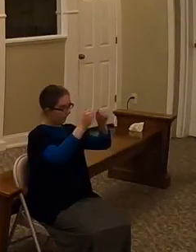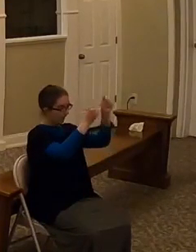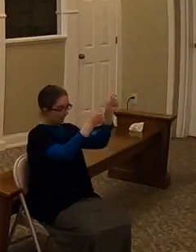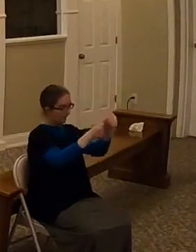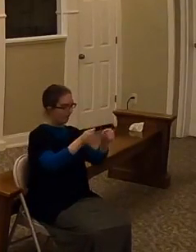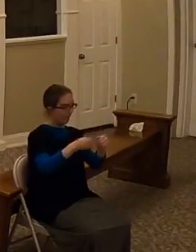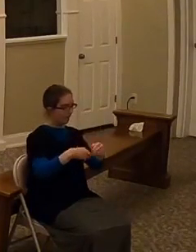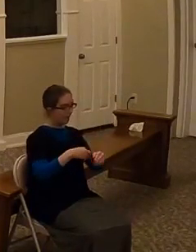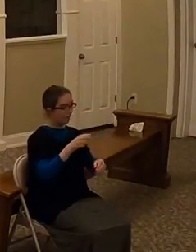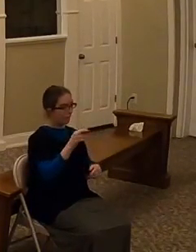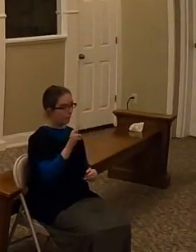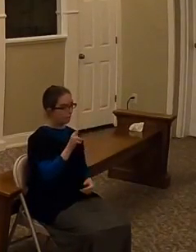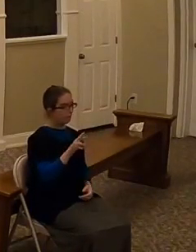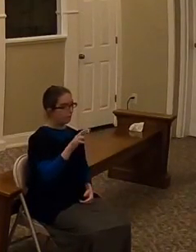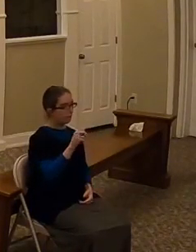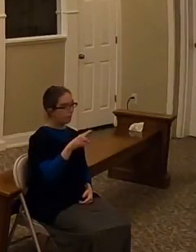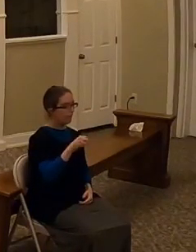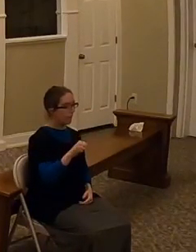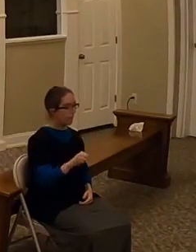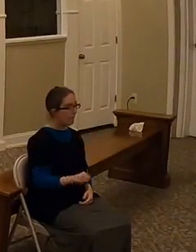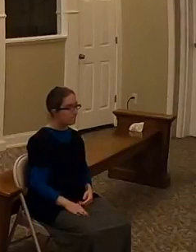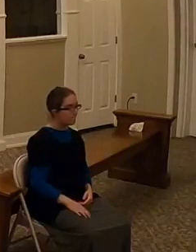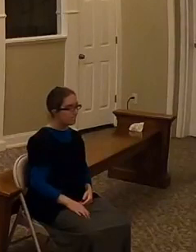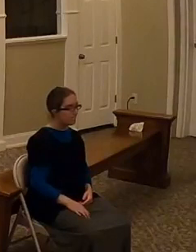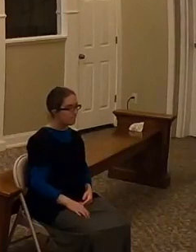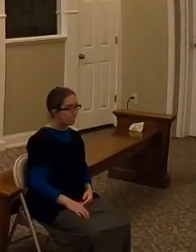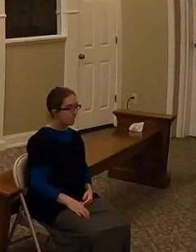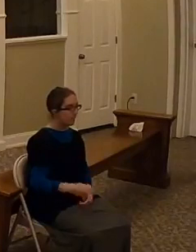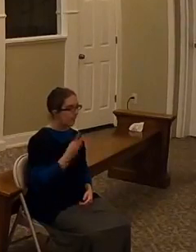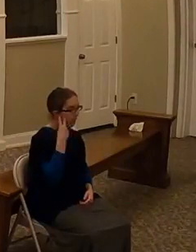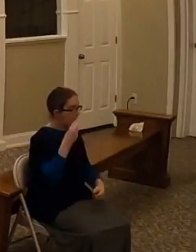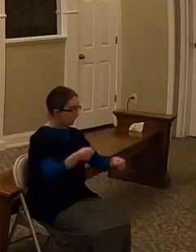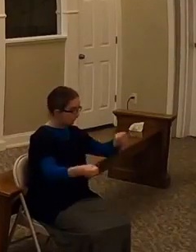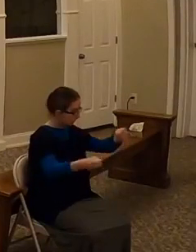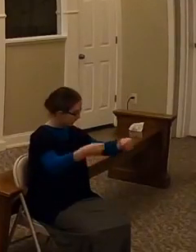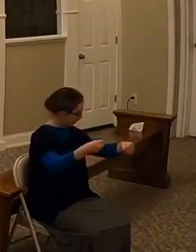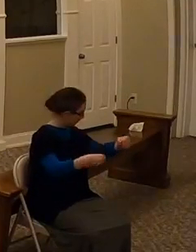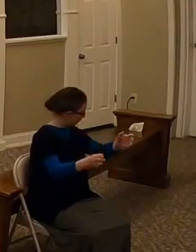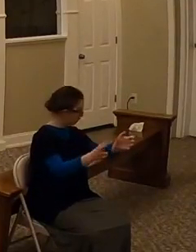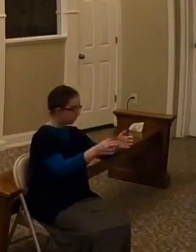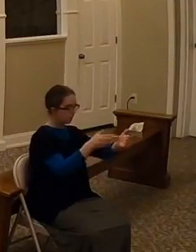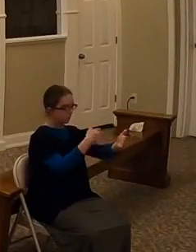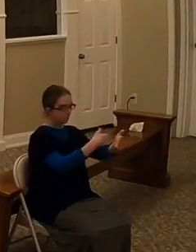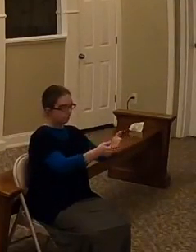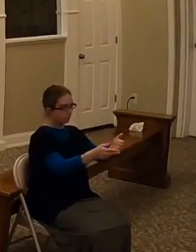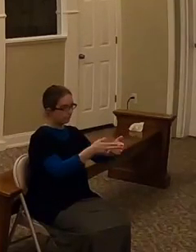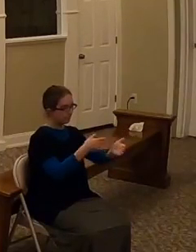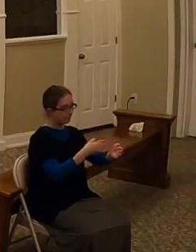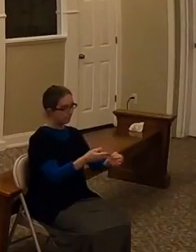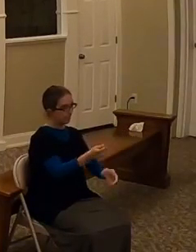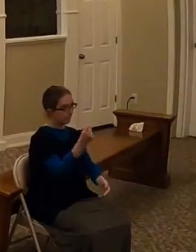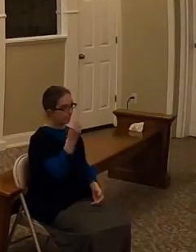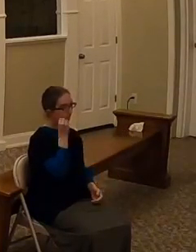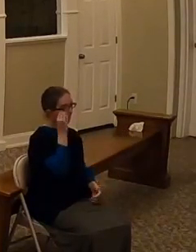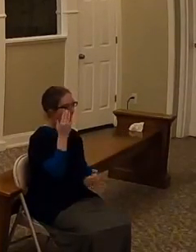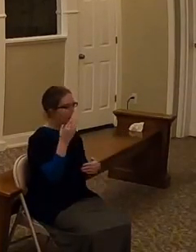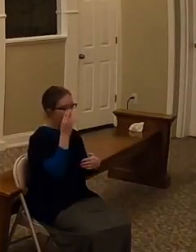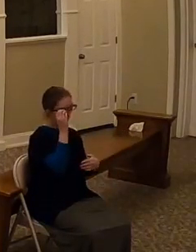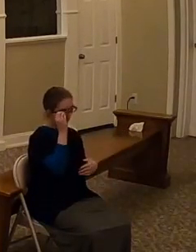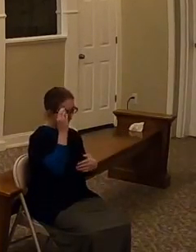just a little couple of ropes and watch the cars go by and paint that billboard and get home at dark or